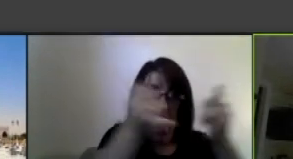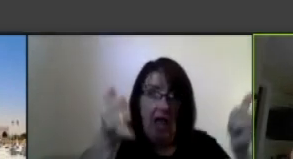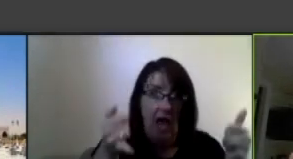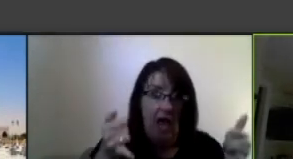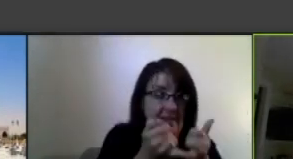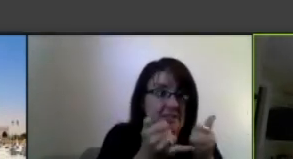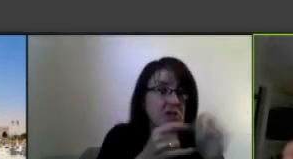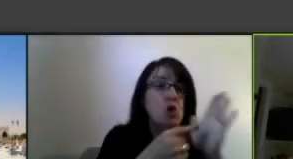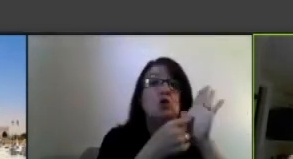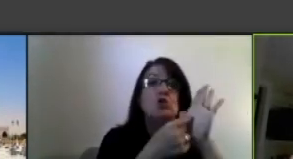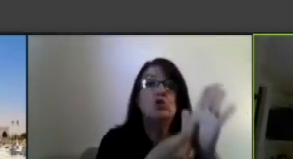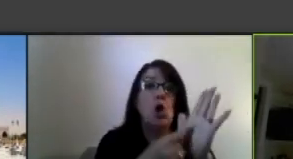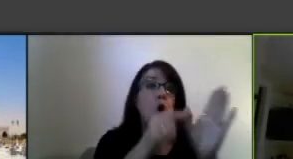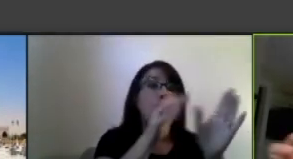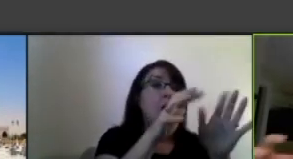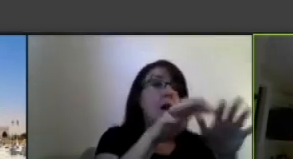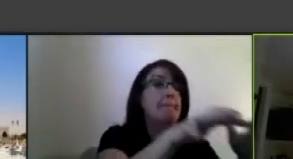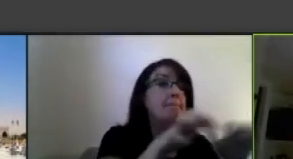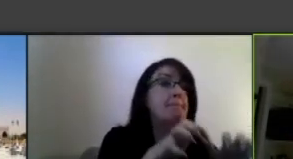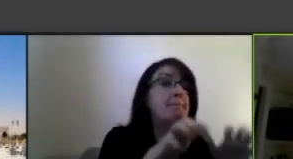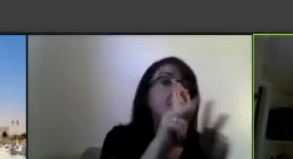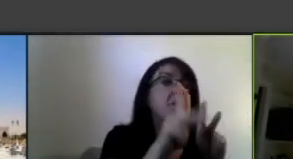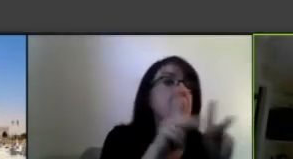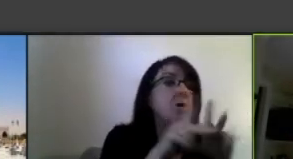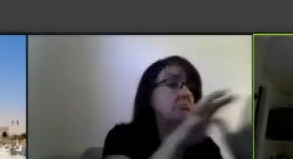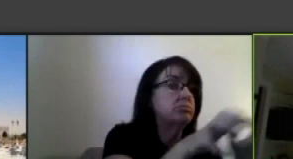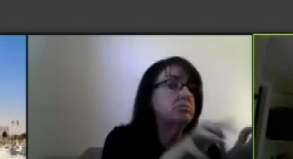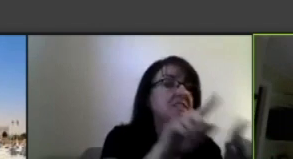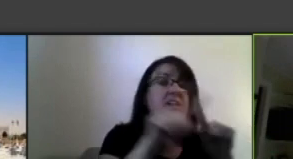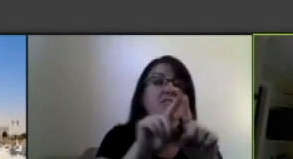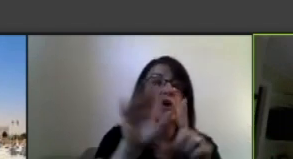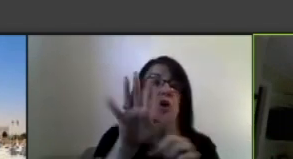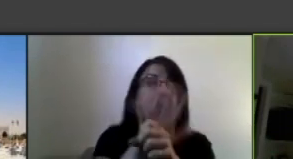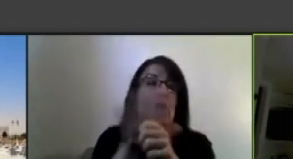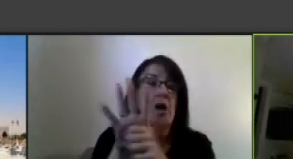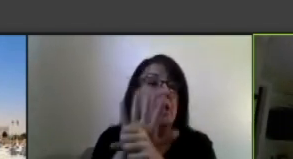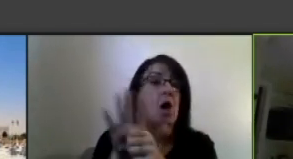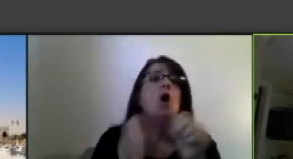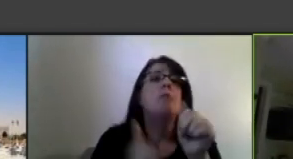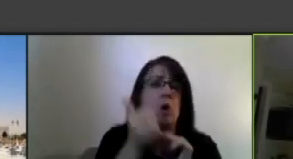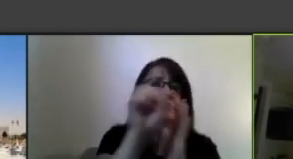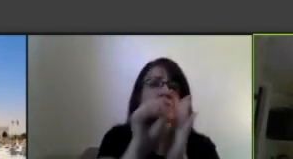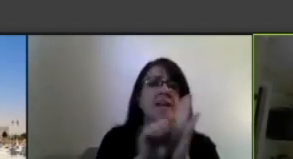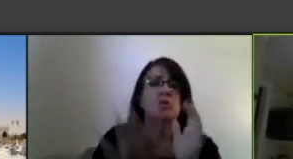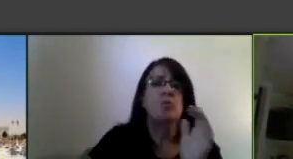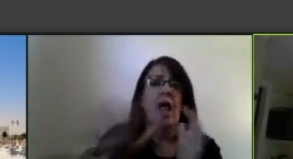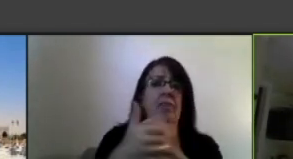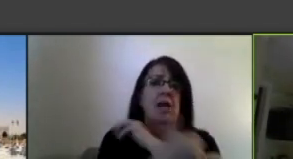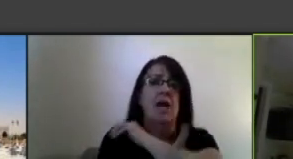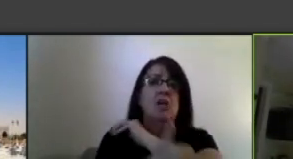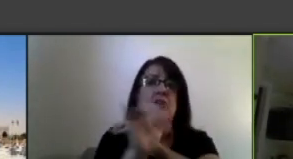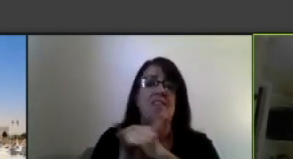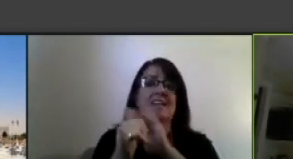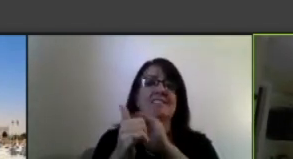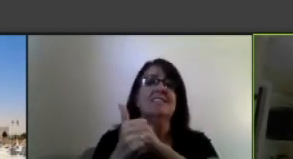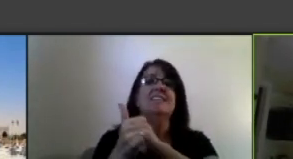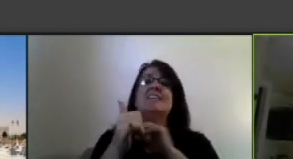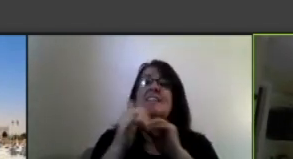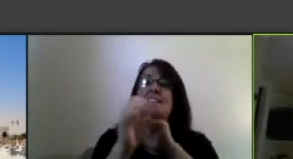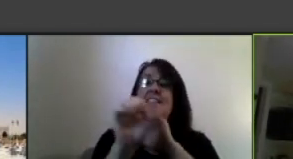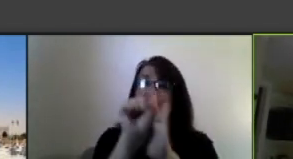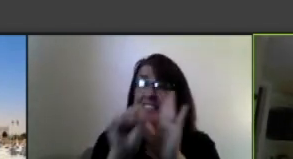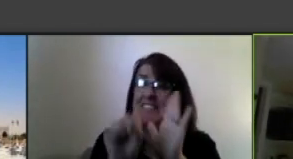the population in different areas. And in most states across the country, it's the state legislature, the